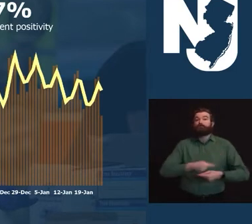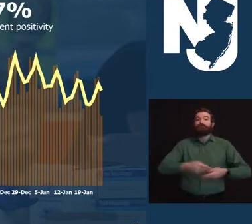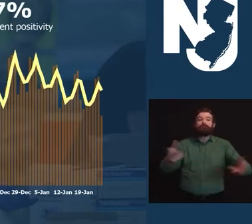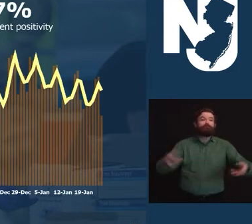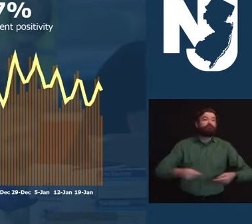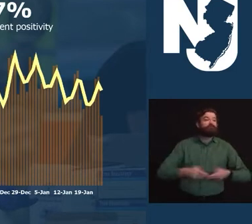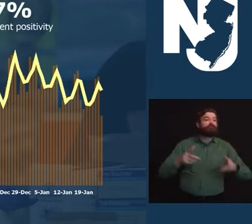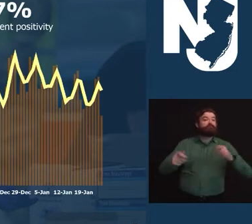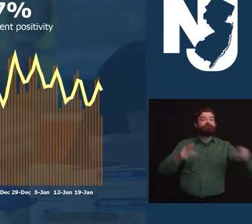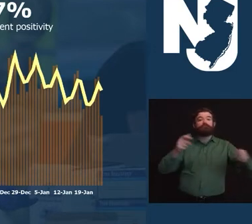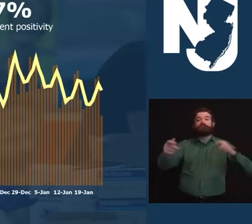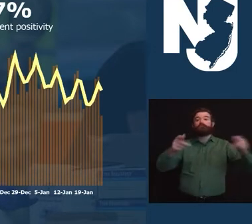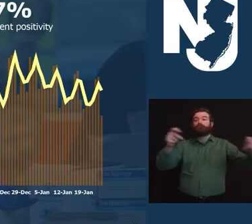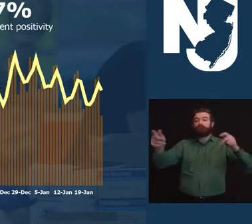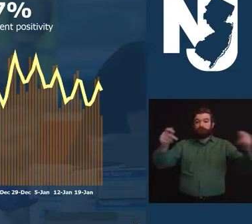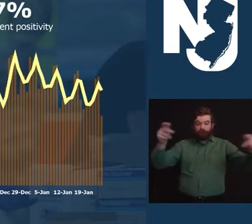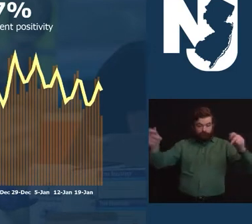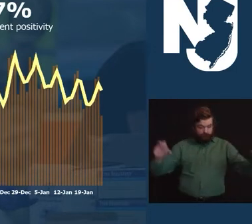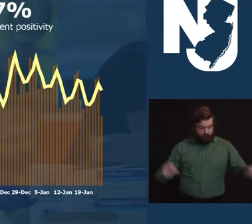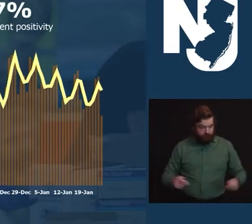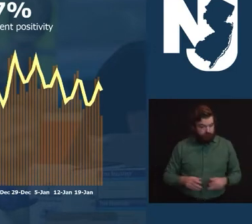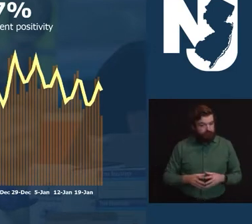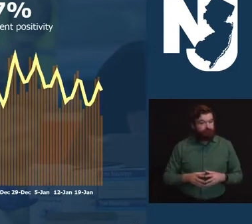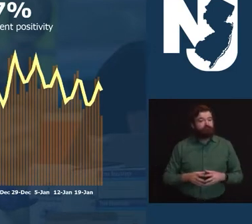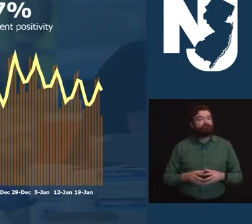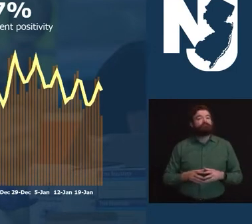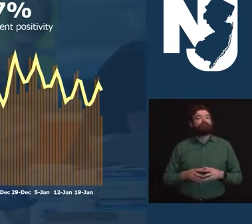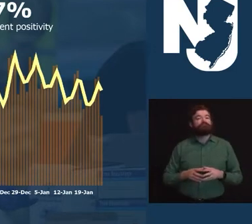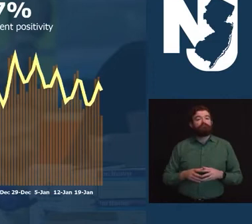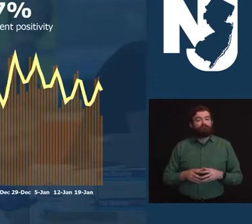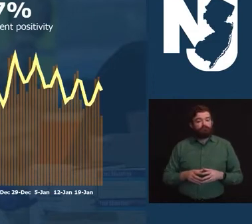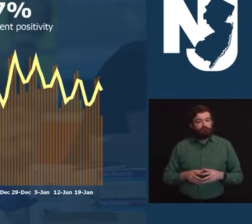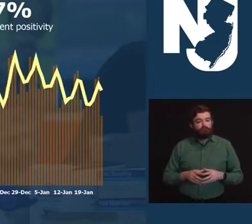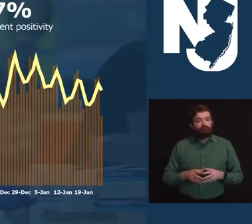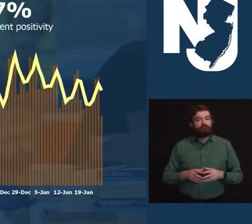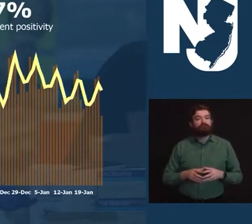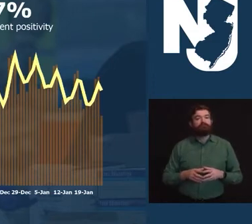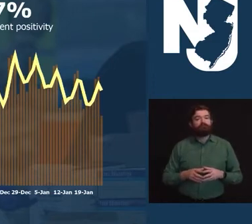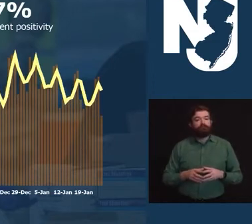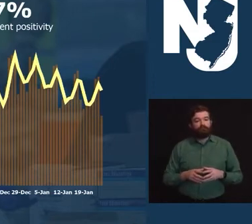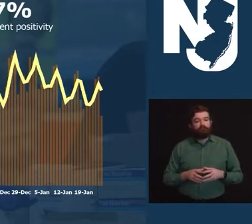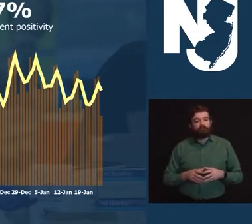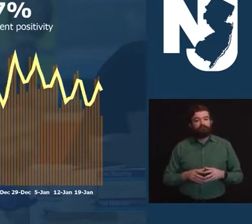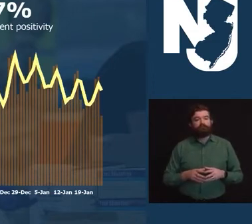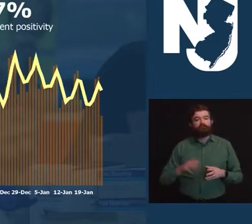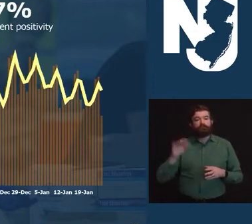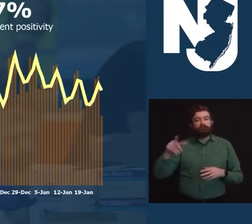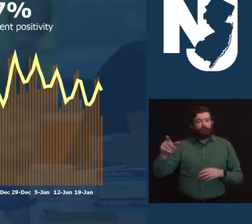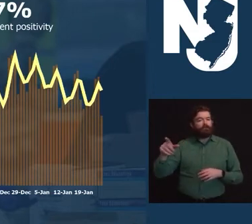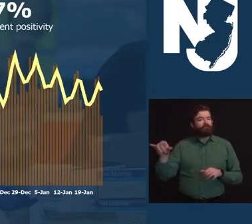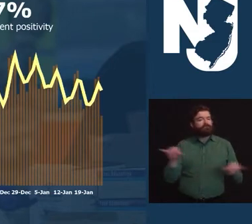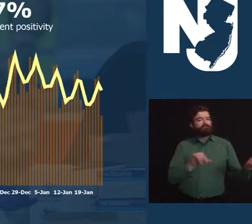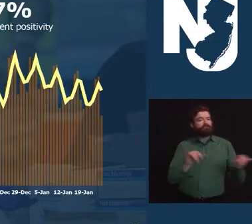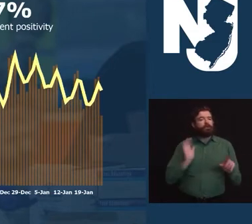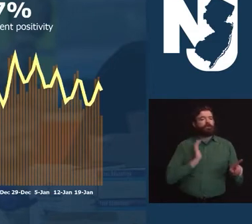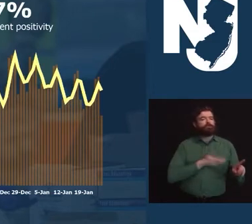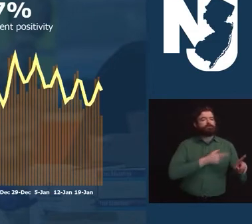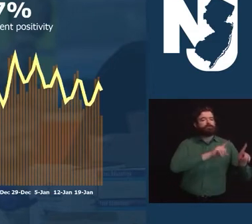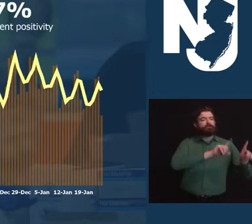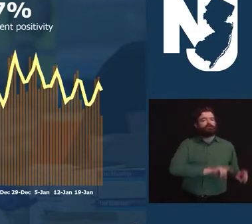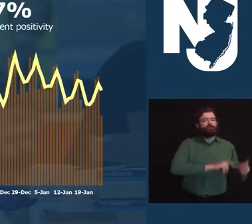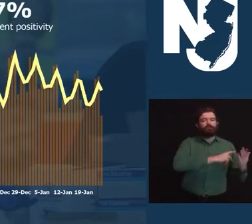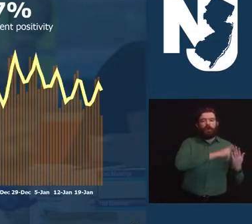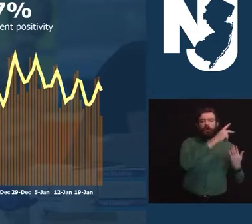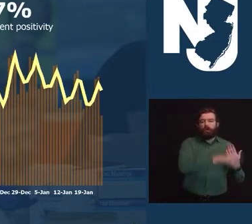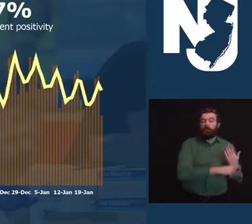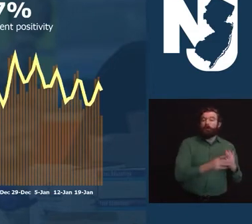I think very similar to the testing build-out reality that we went through in the early months of this pandemic. And who